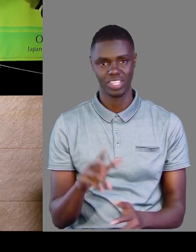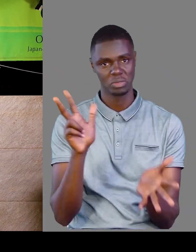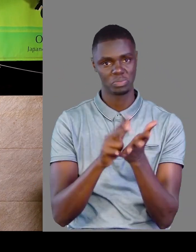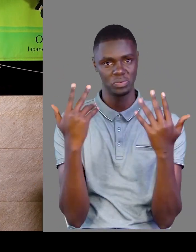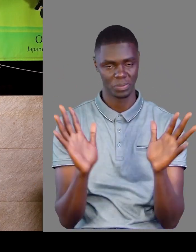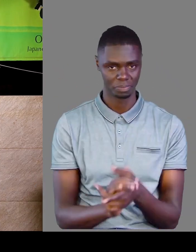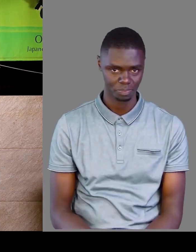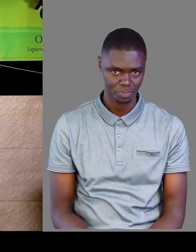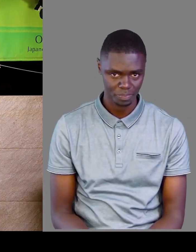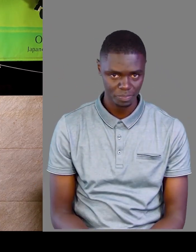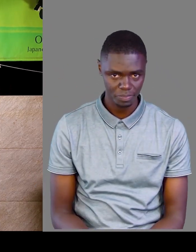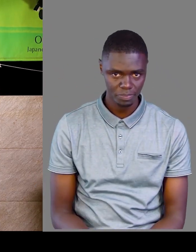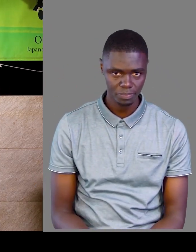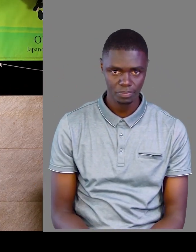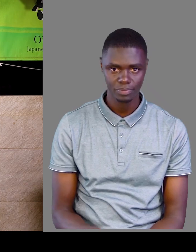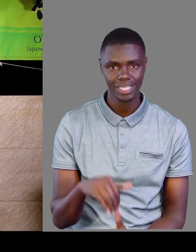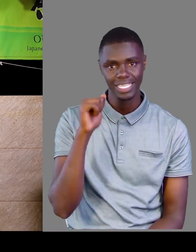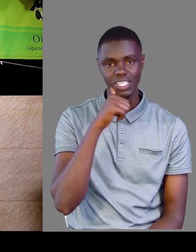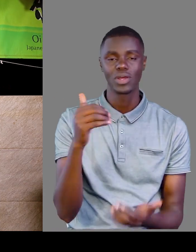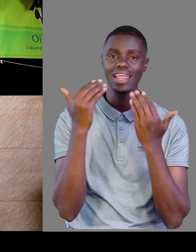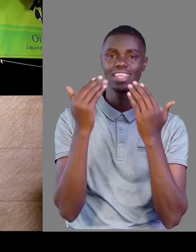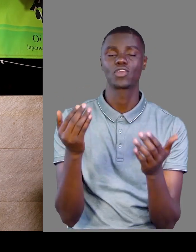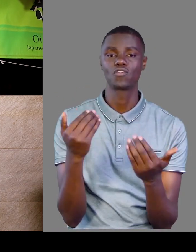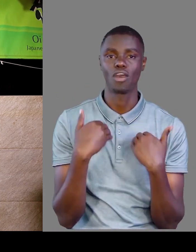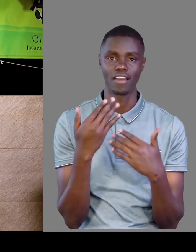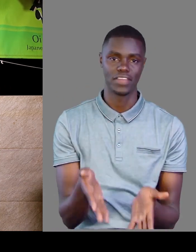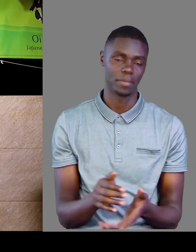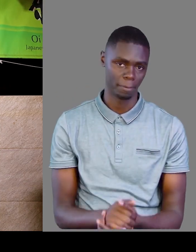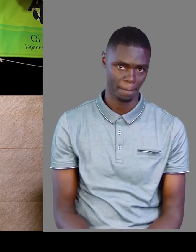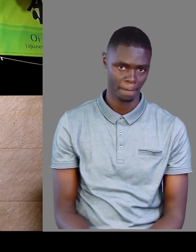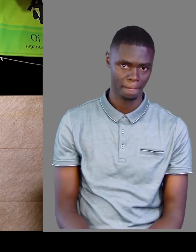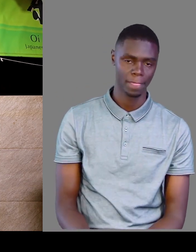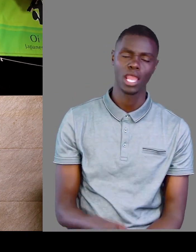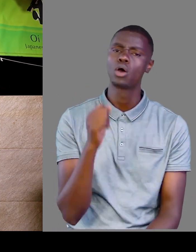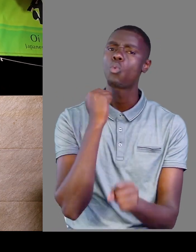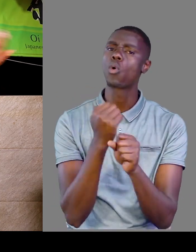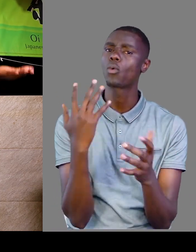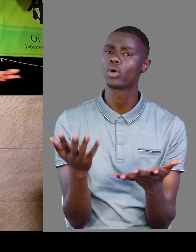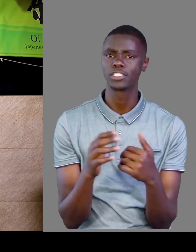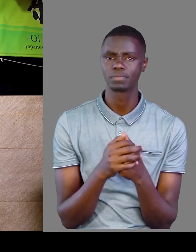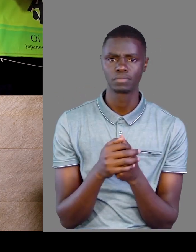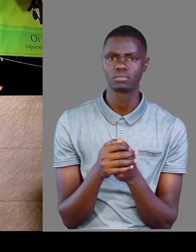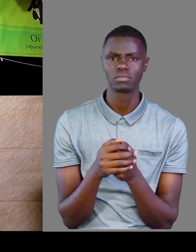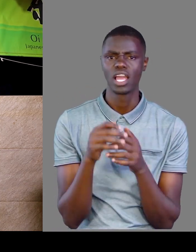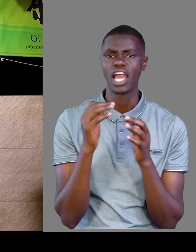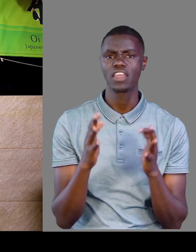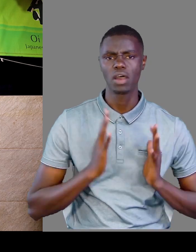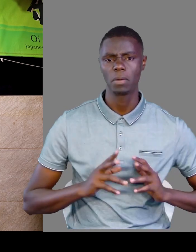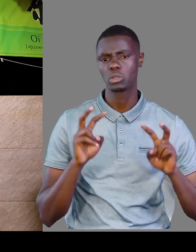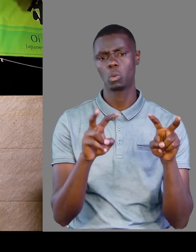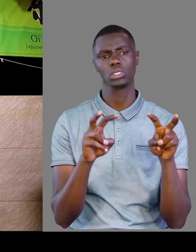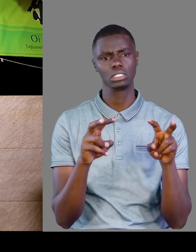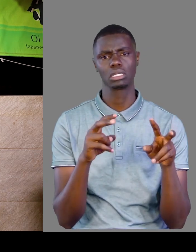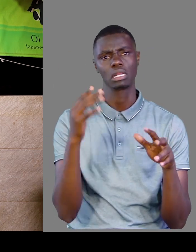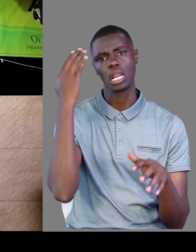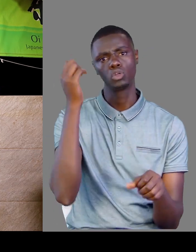approve. Hi, nice word. Thank you for having me. Thank you so much. What do you do? And if there's someone maybe who's watching and they